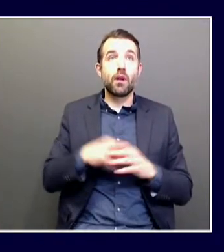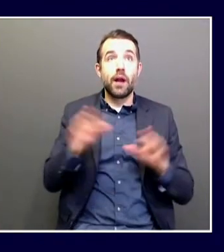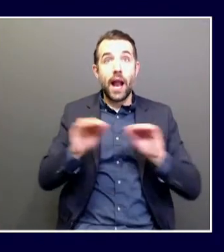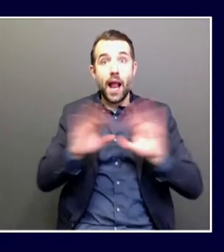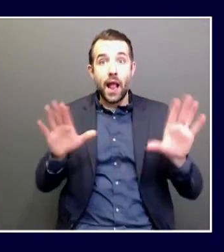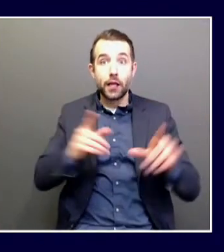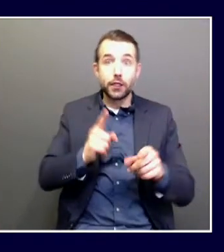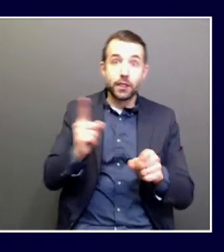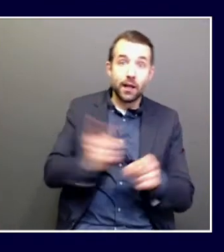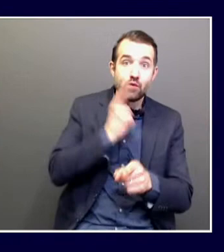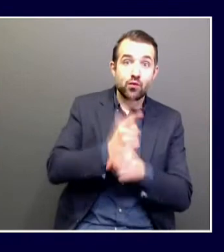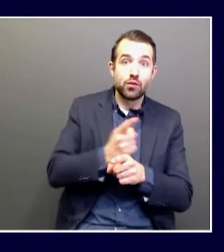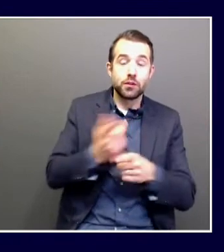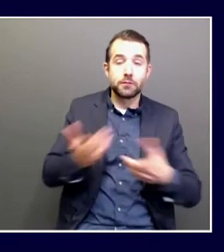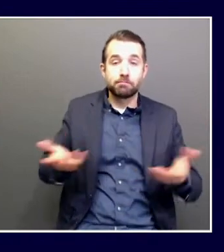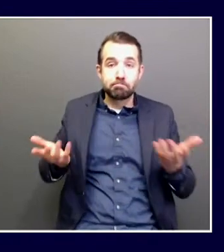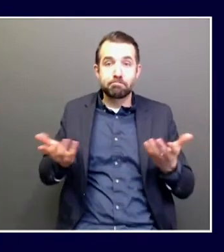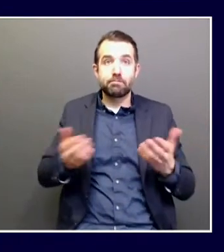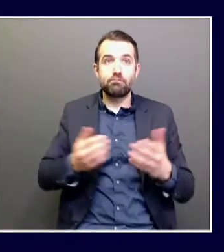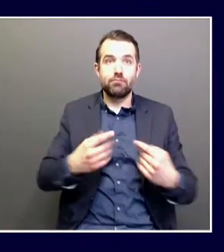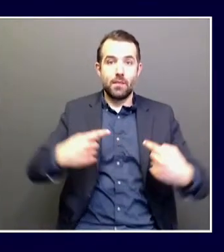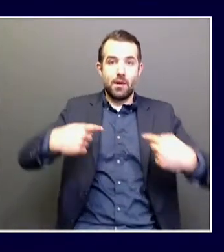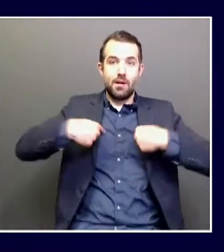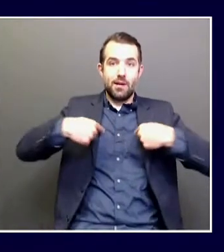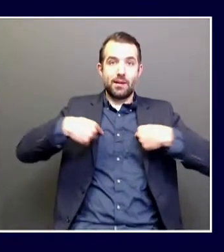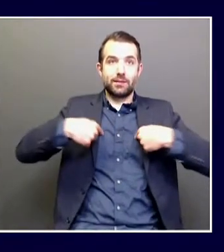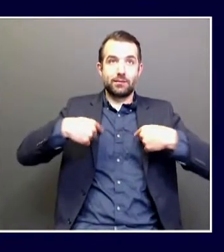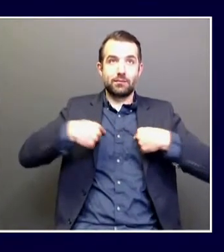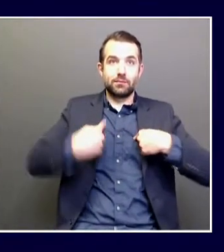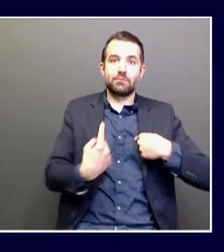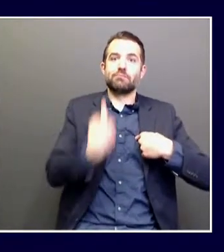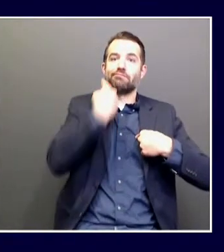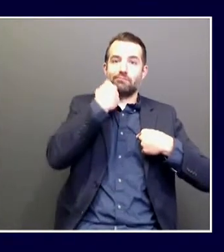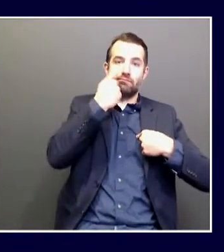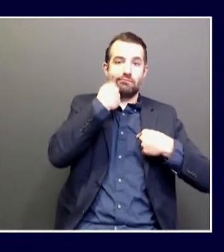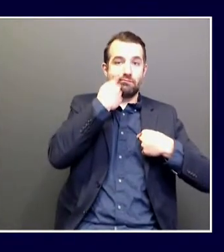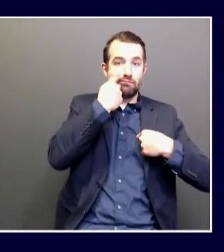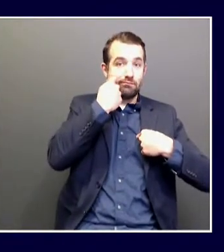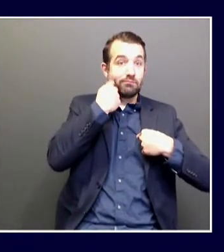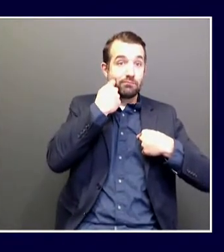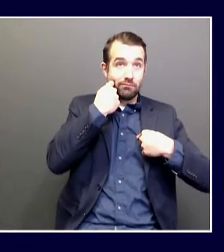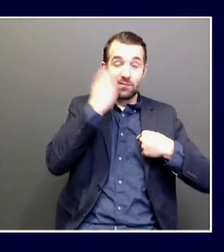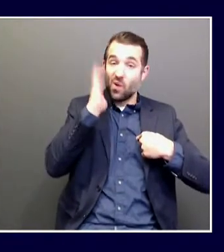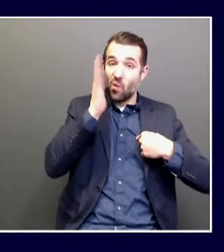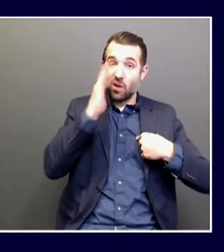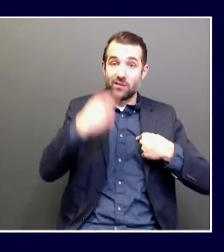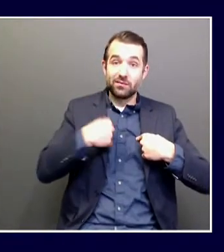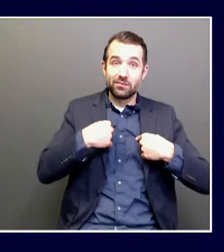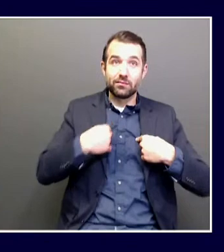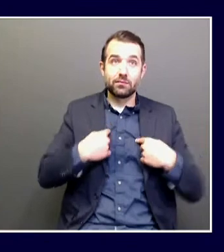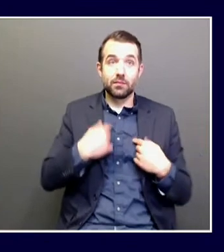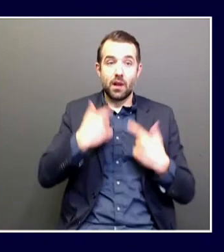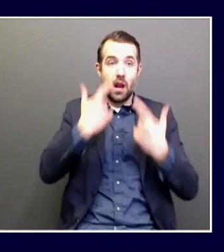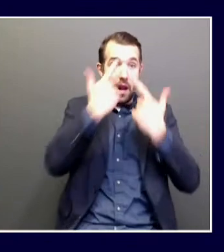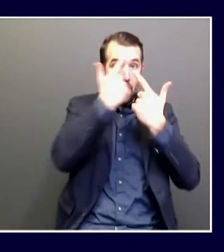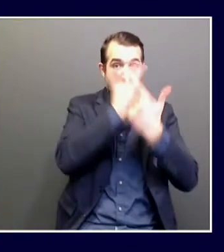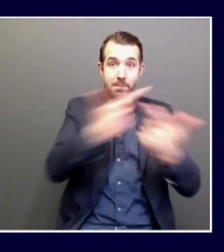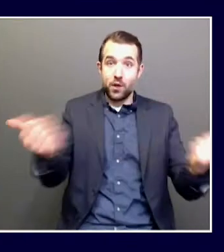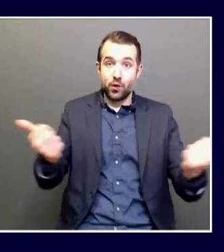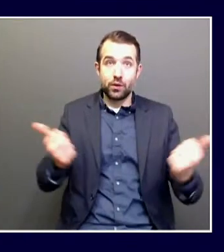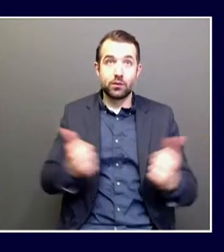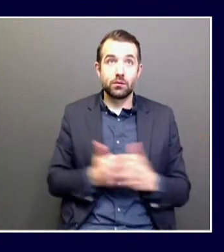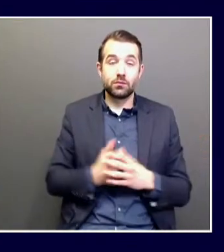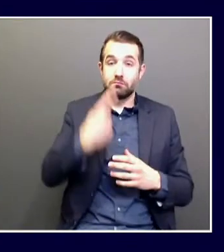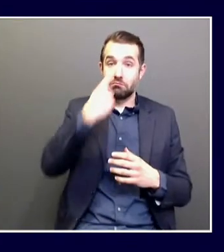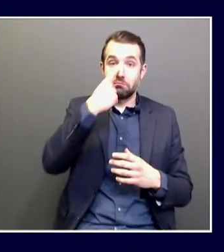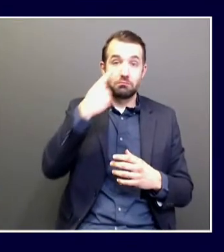Mal. I'll tell you, if it were me, I would go with the back of the throat, but other individuals may decide to go with the nose. Thank you very much,